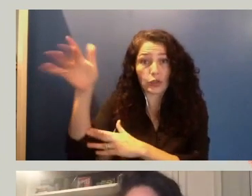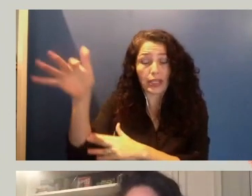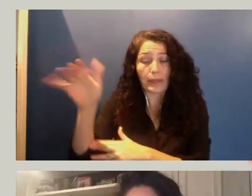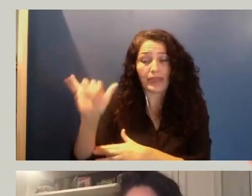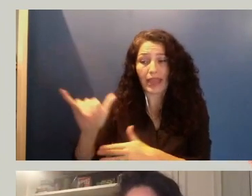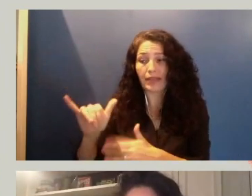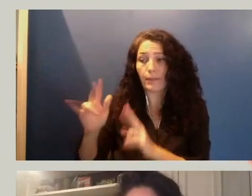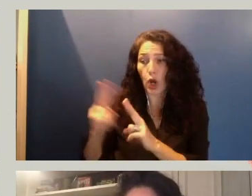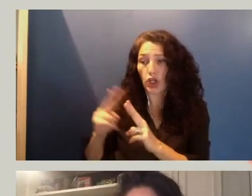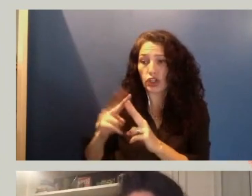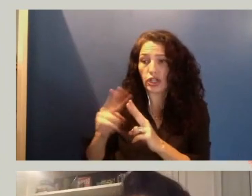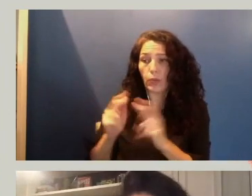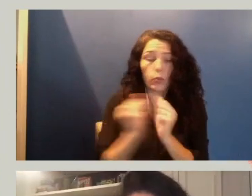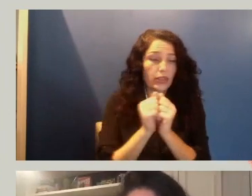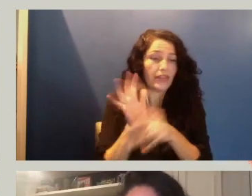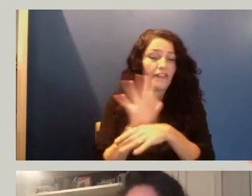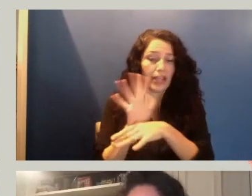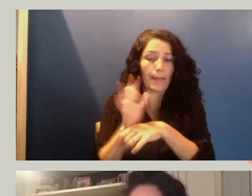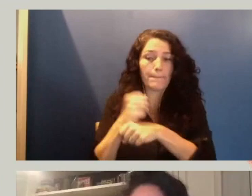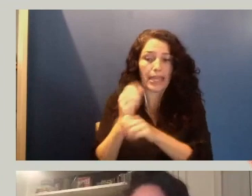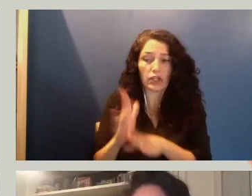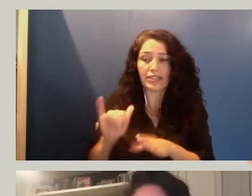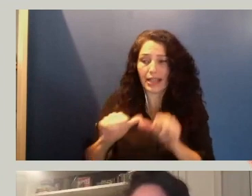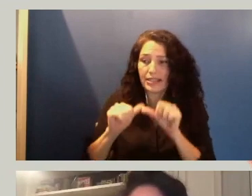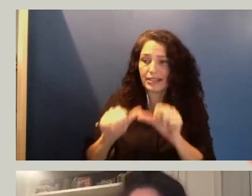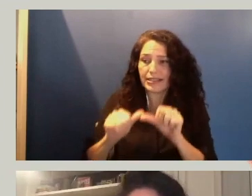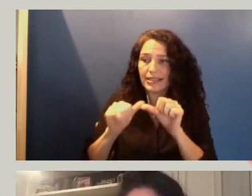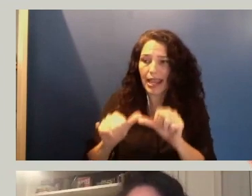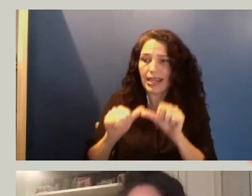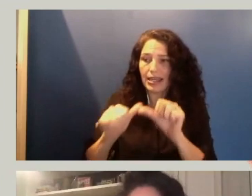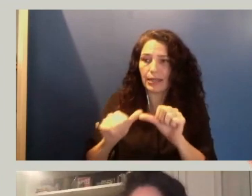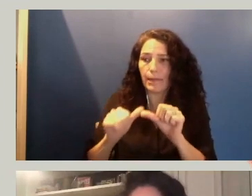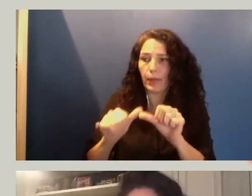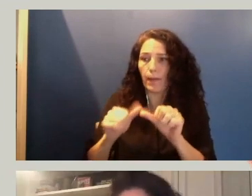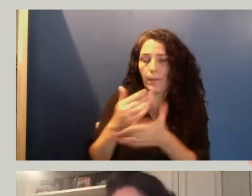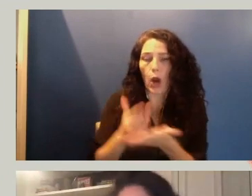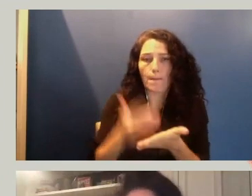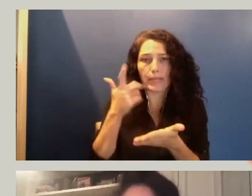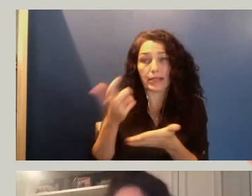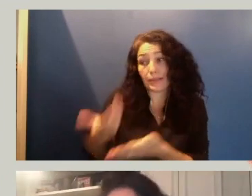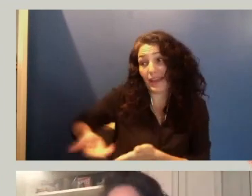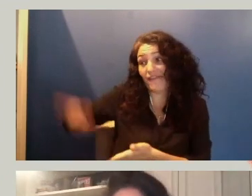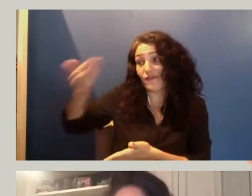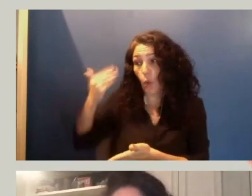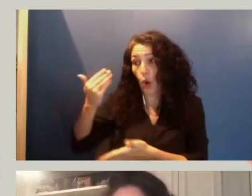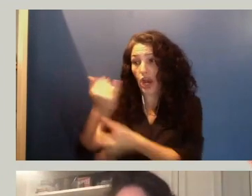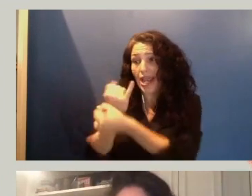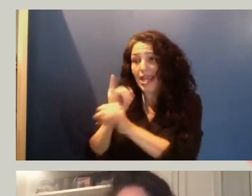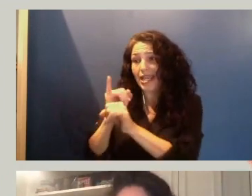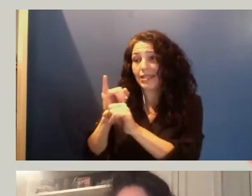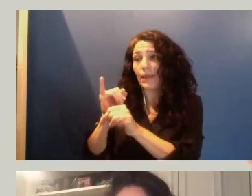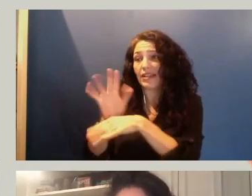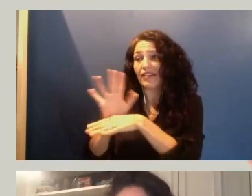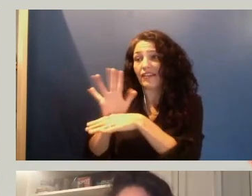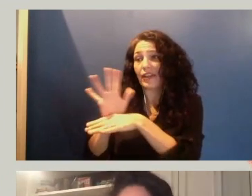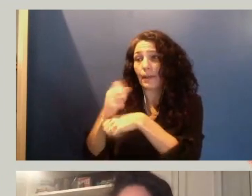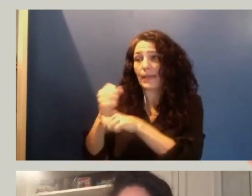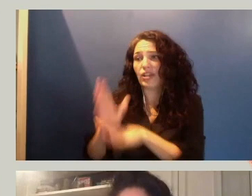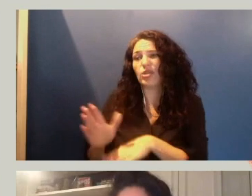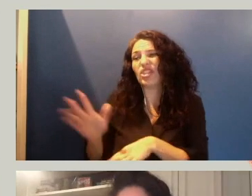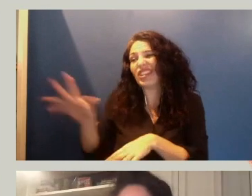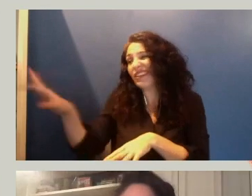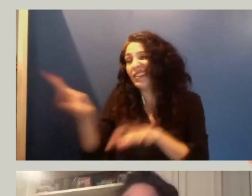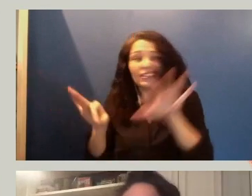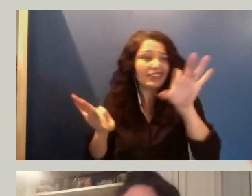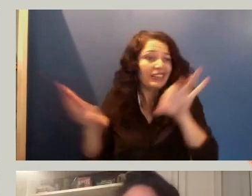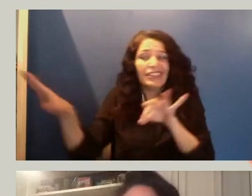sustainability game, because what used to be is independent filmmakers would kind of cobble it together and bootstrap their films and